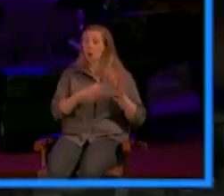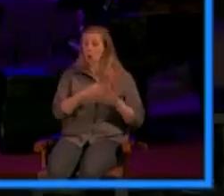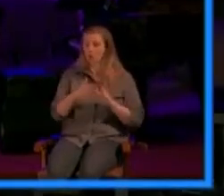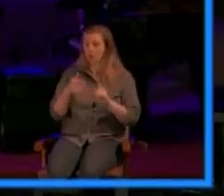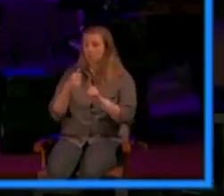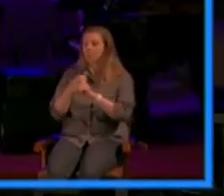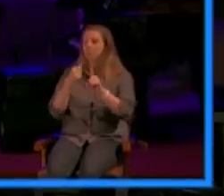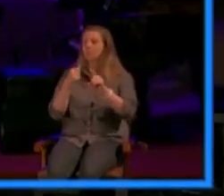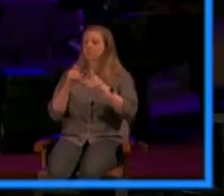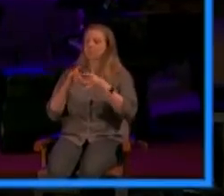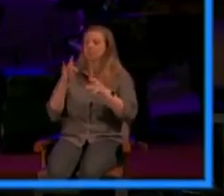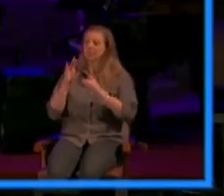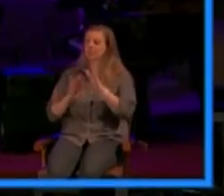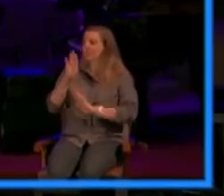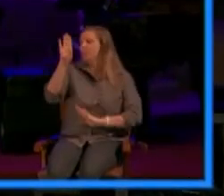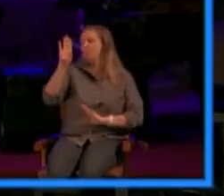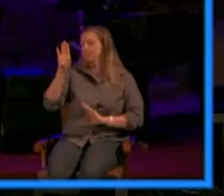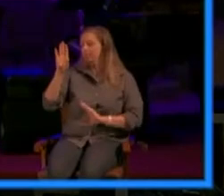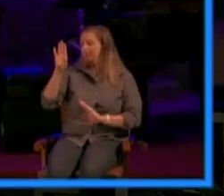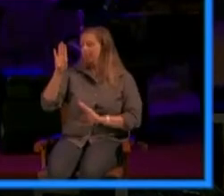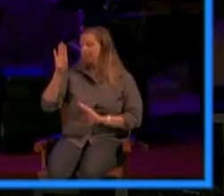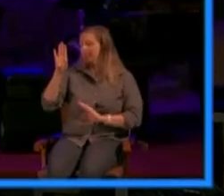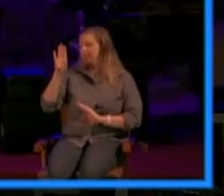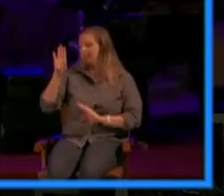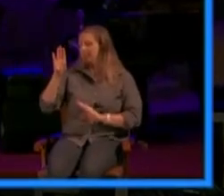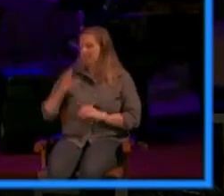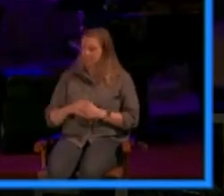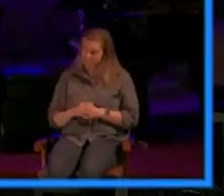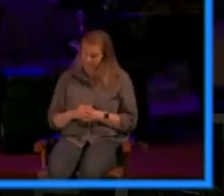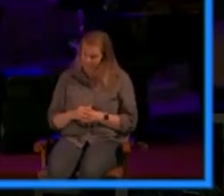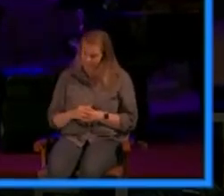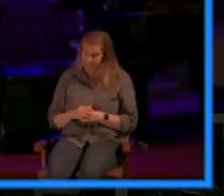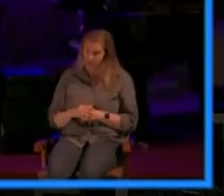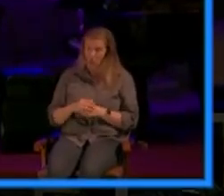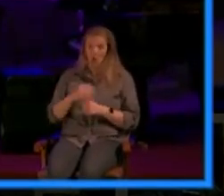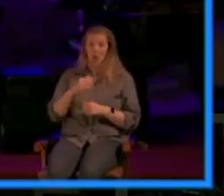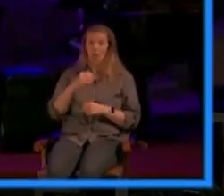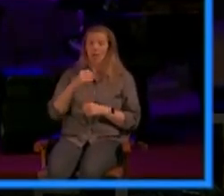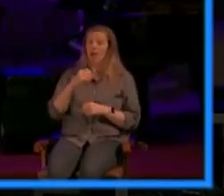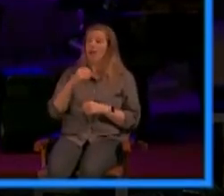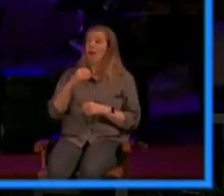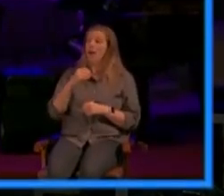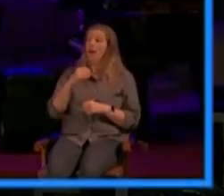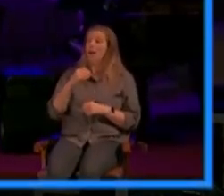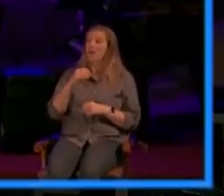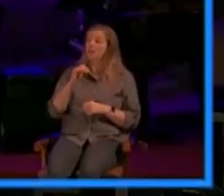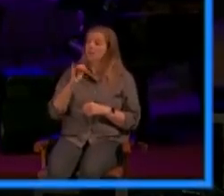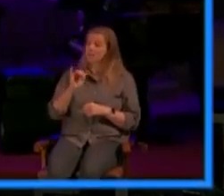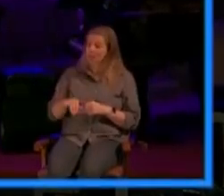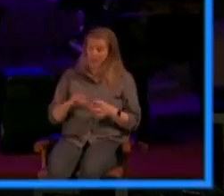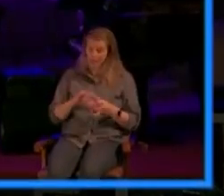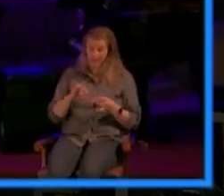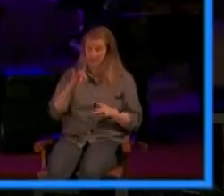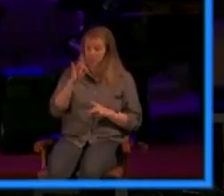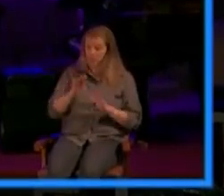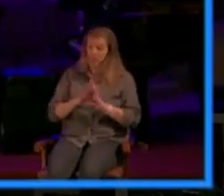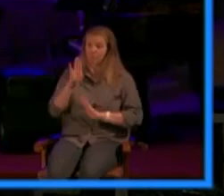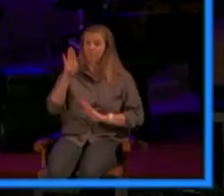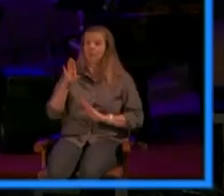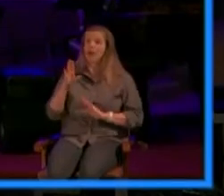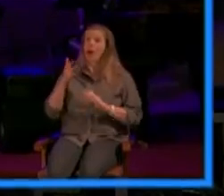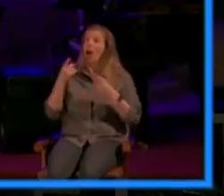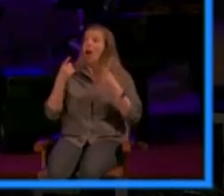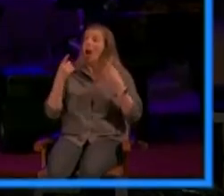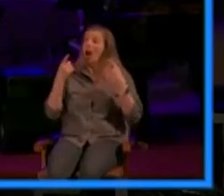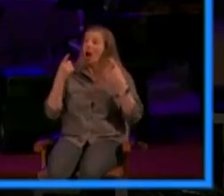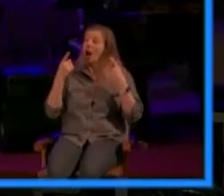great movement of God nationally has come out of prayer of God's people. Just